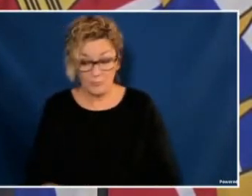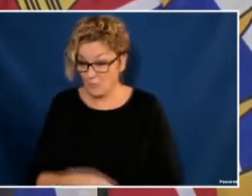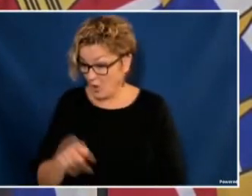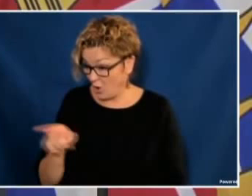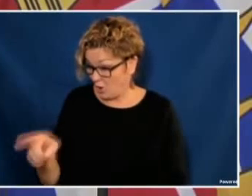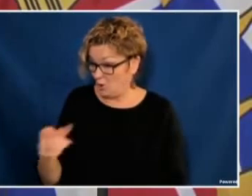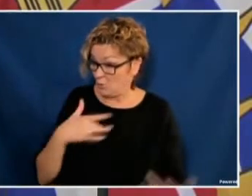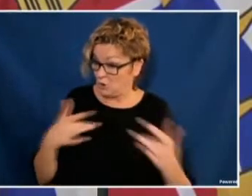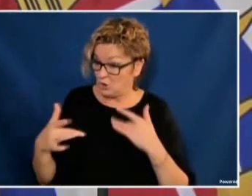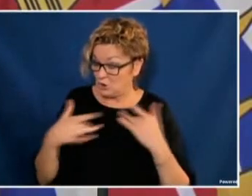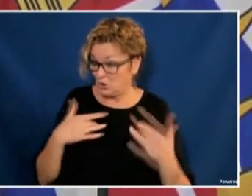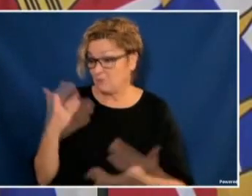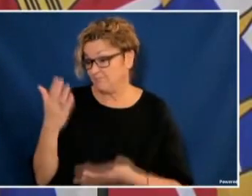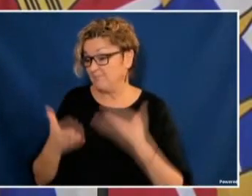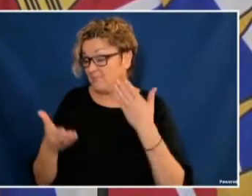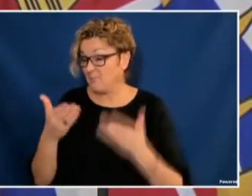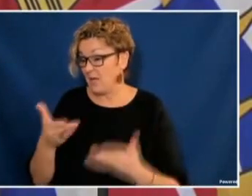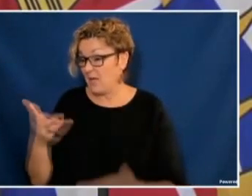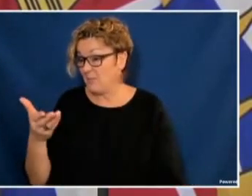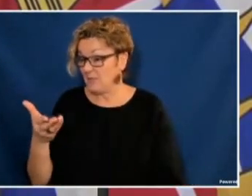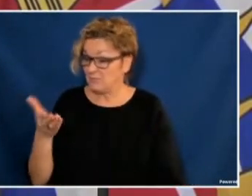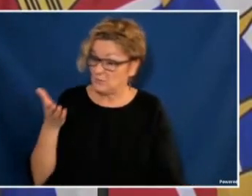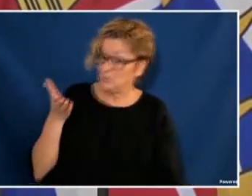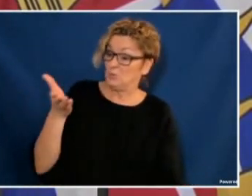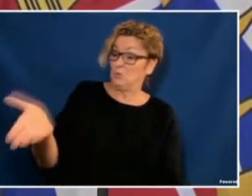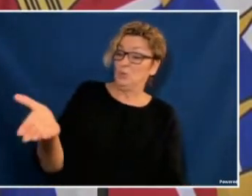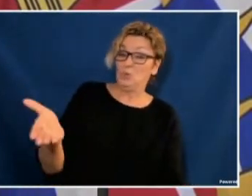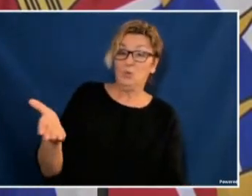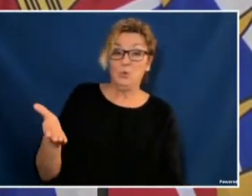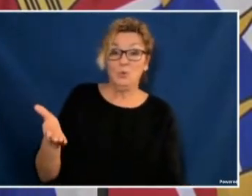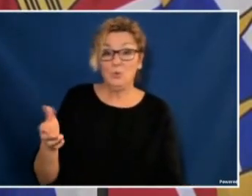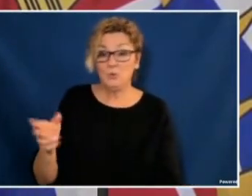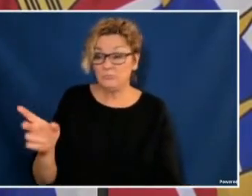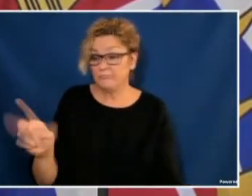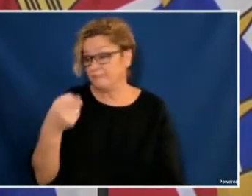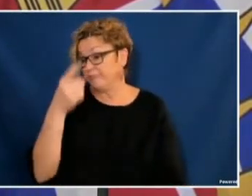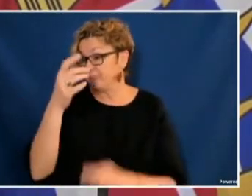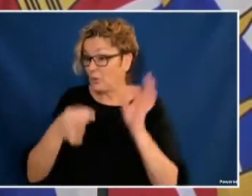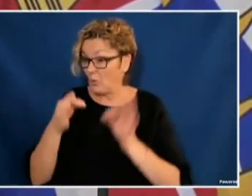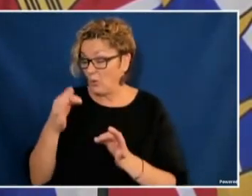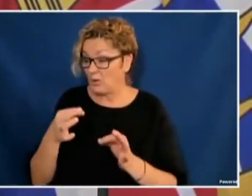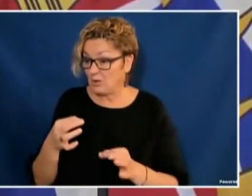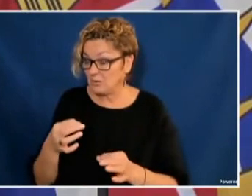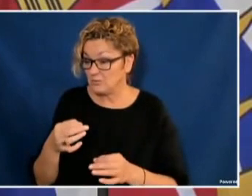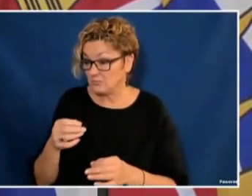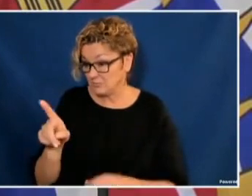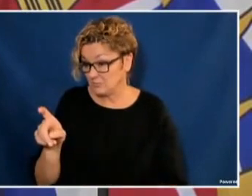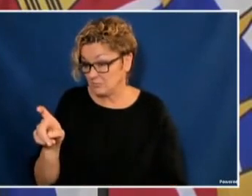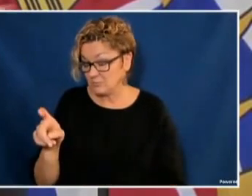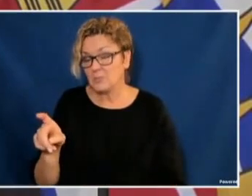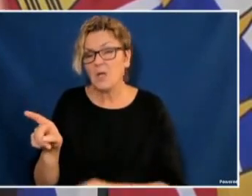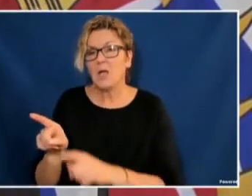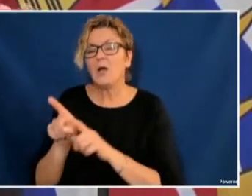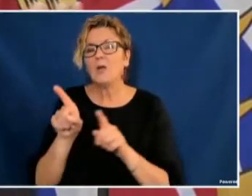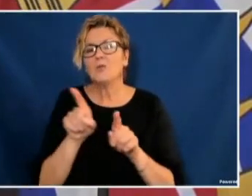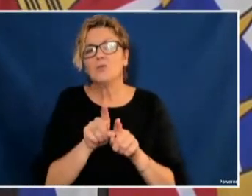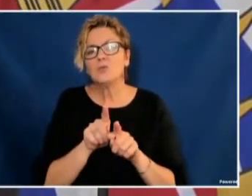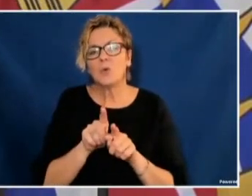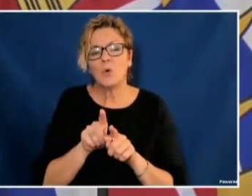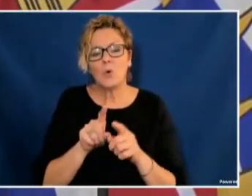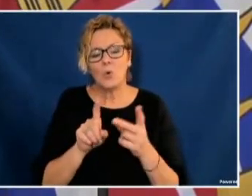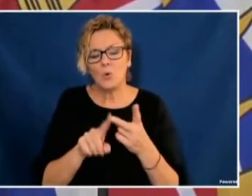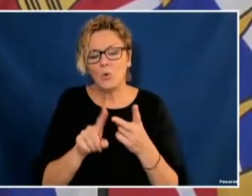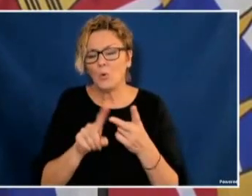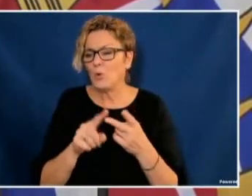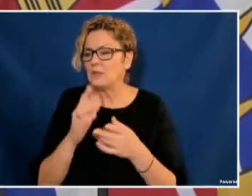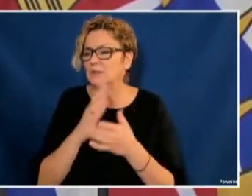to achieve? How do we make sure that we're doing the right thing at the minimum amount that we can possibly do? And that's the ethical